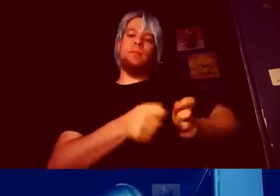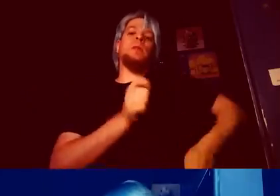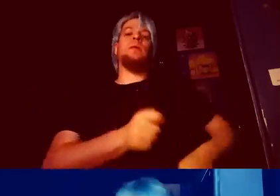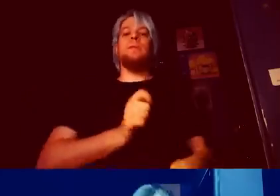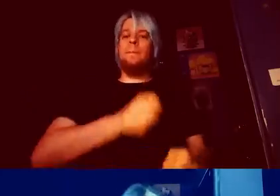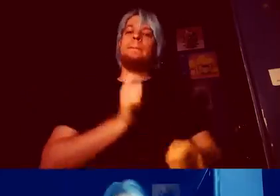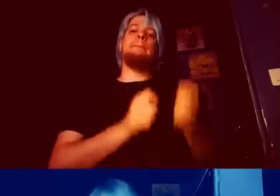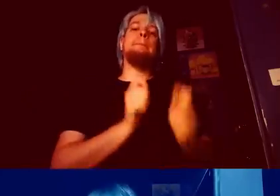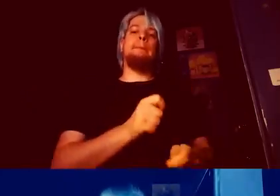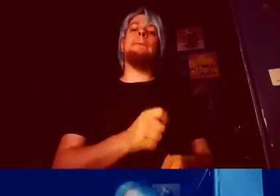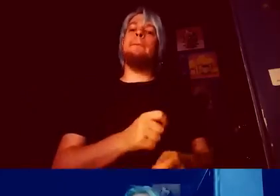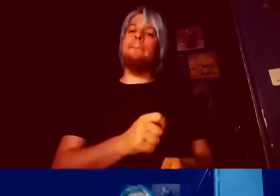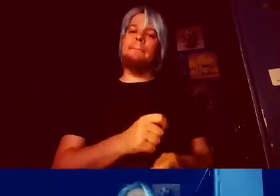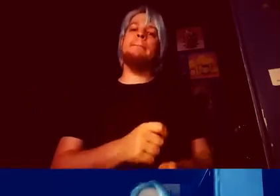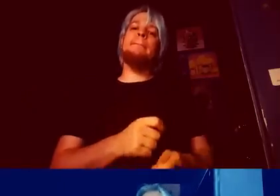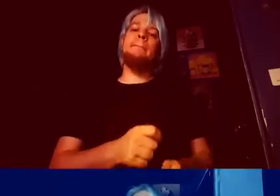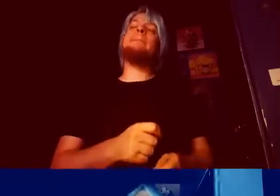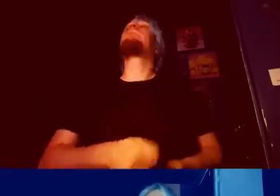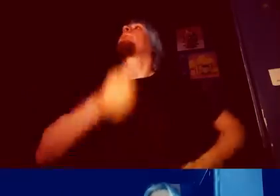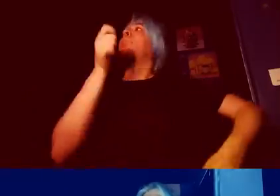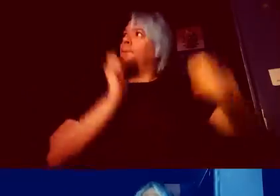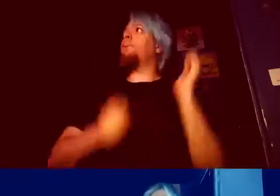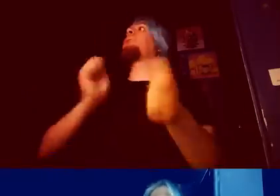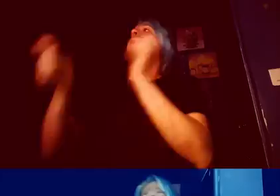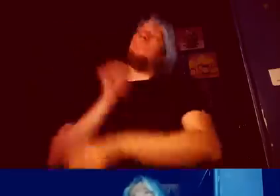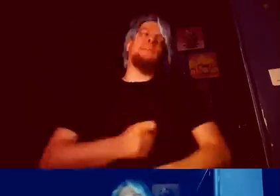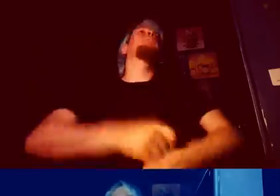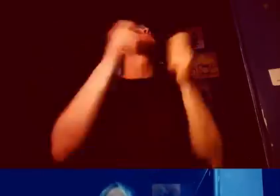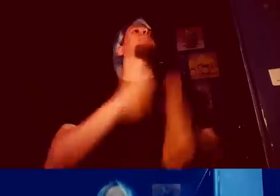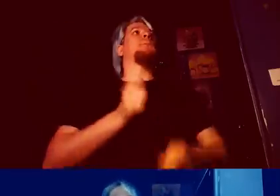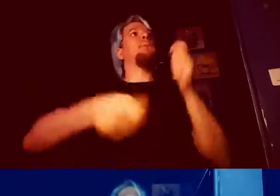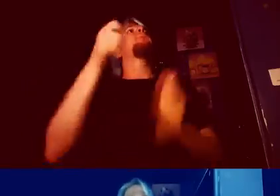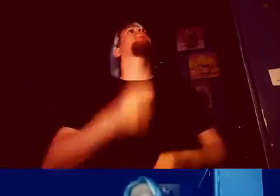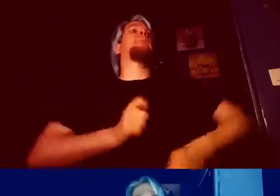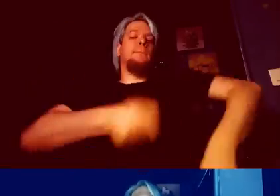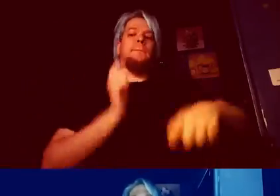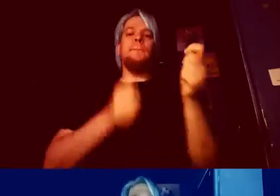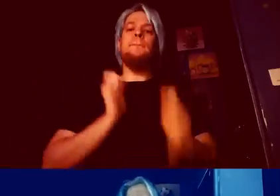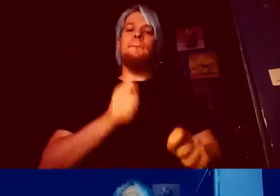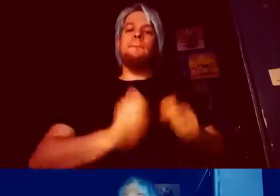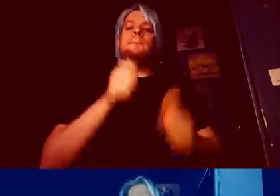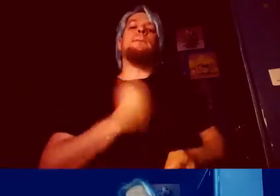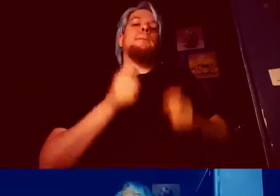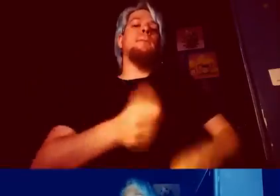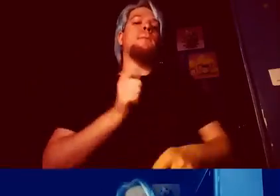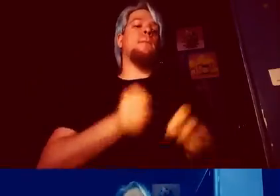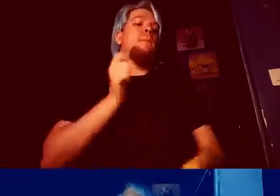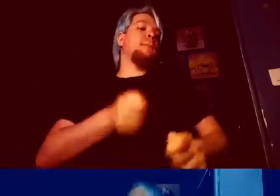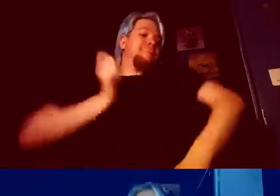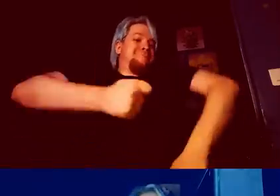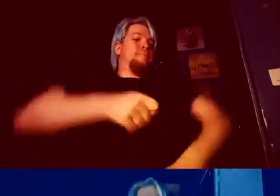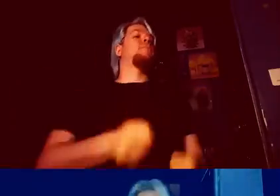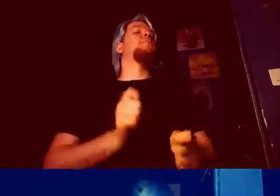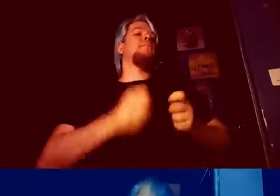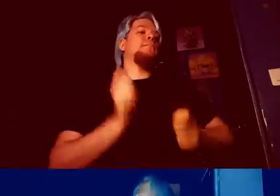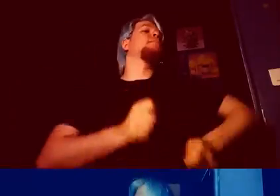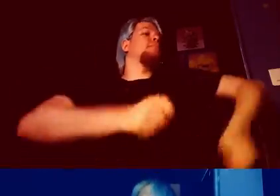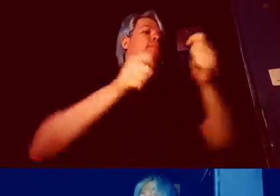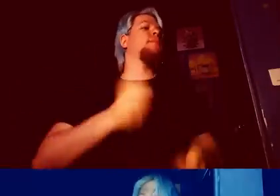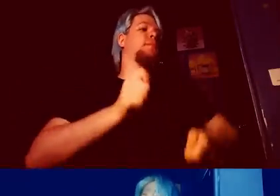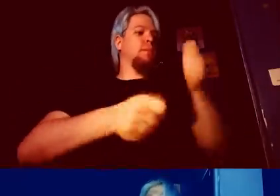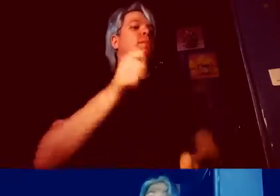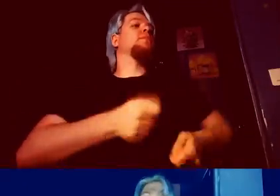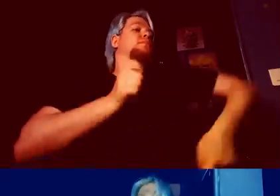If this will stay underground, I'll become the new hit. All that matters is that you fucking love this fucking beat. All that